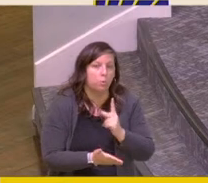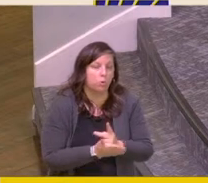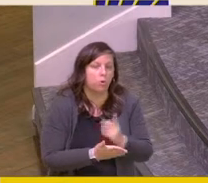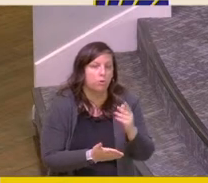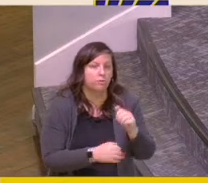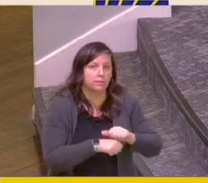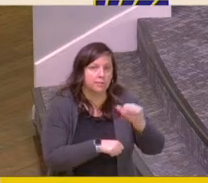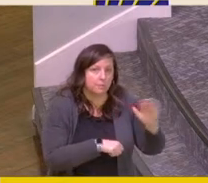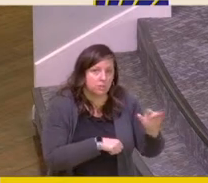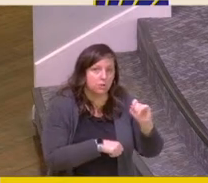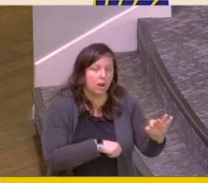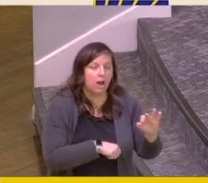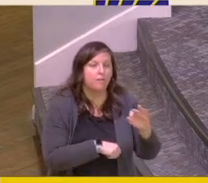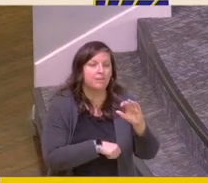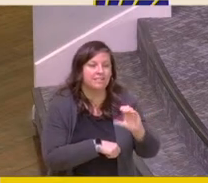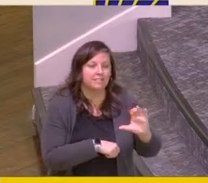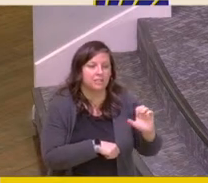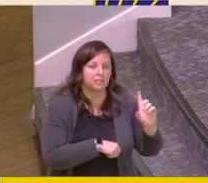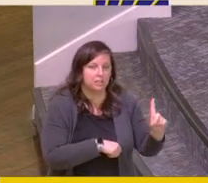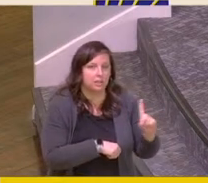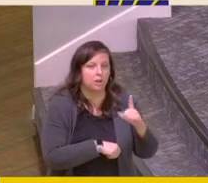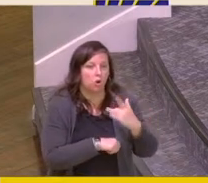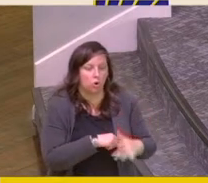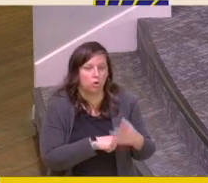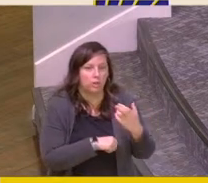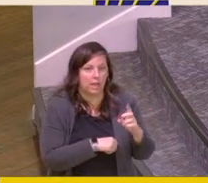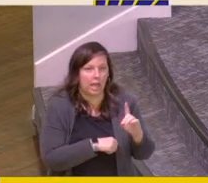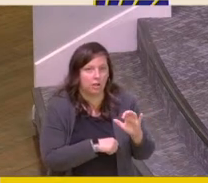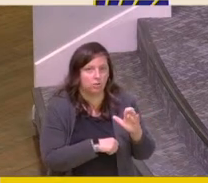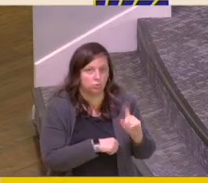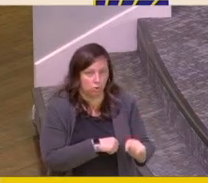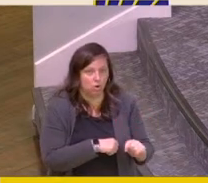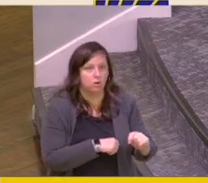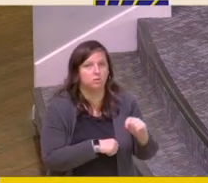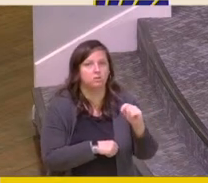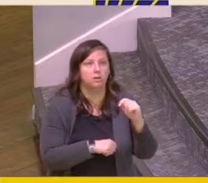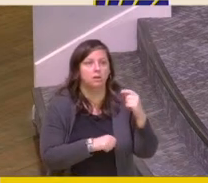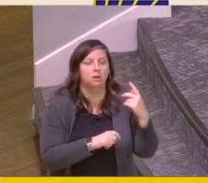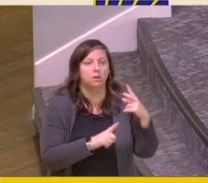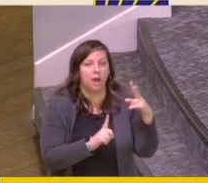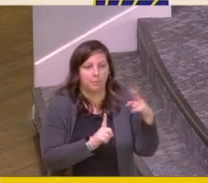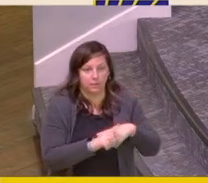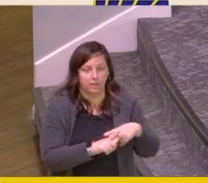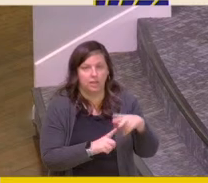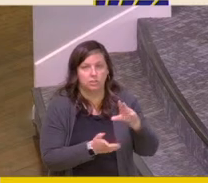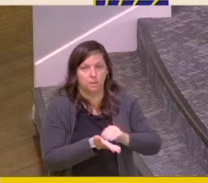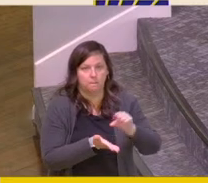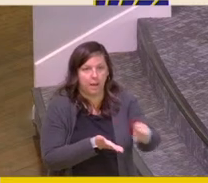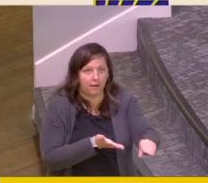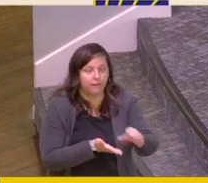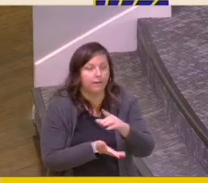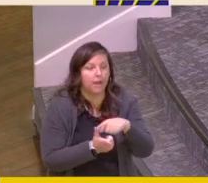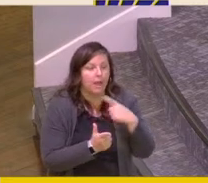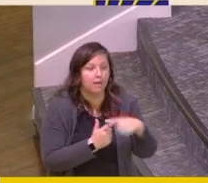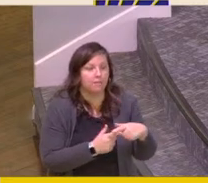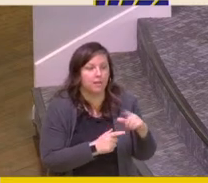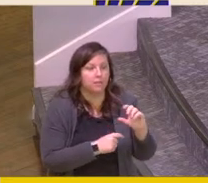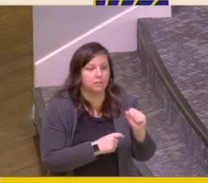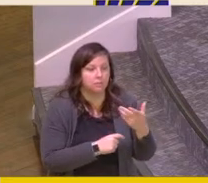CCSD Early Head Start Expansion Grant application packet. In September of 2020, we